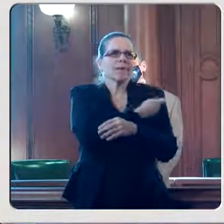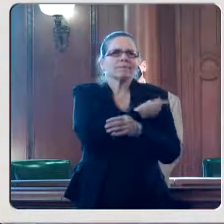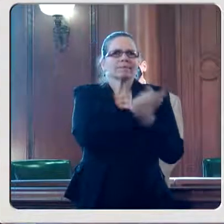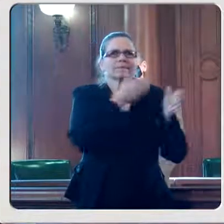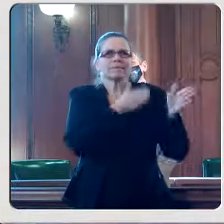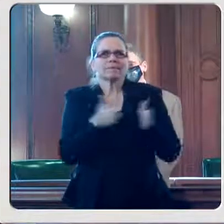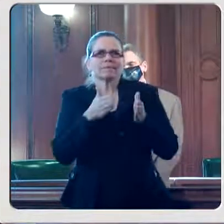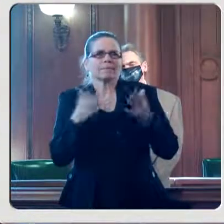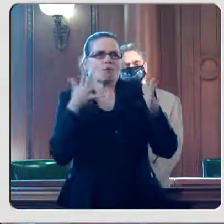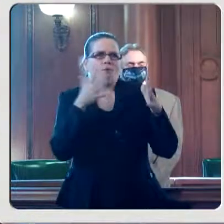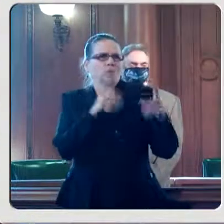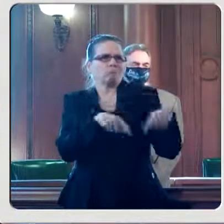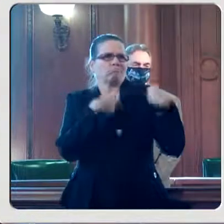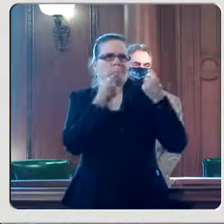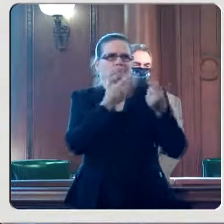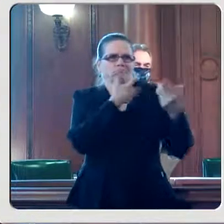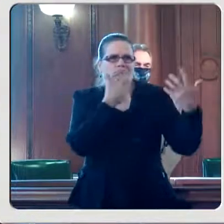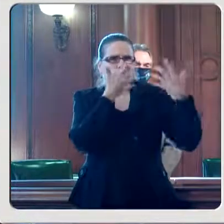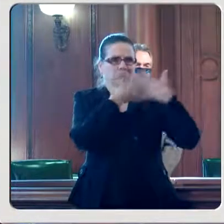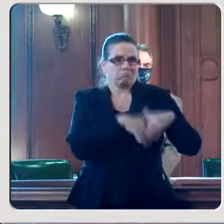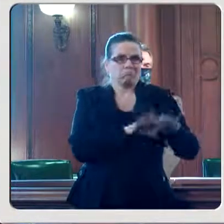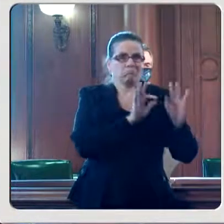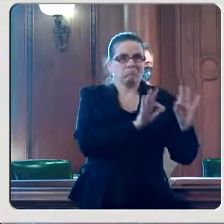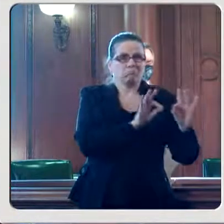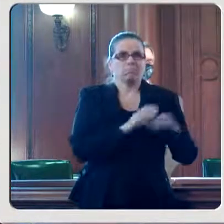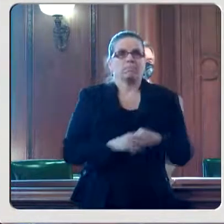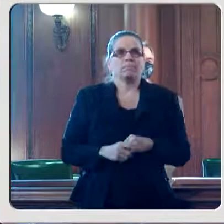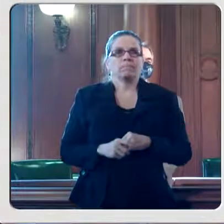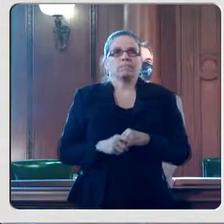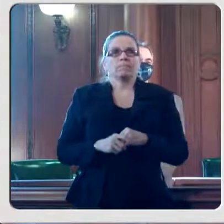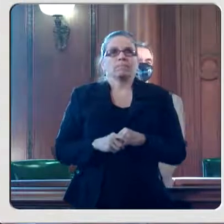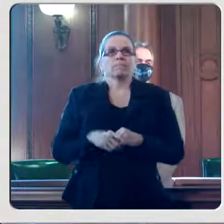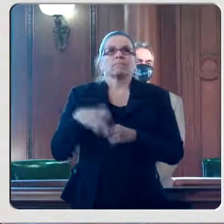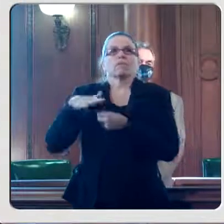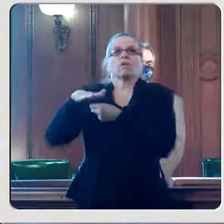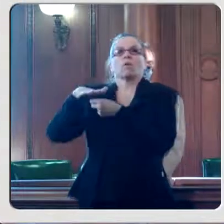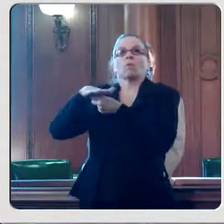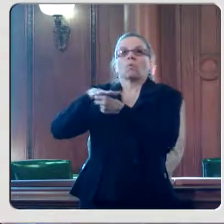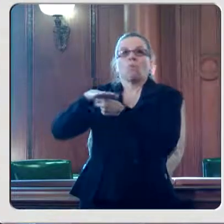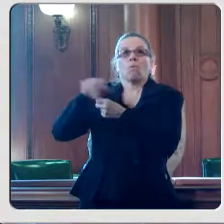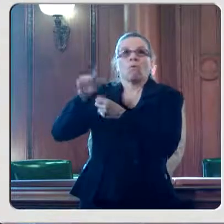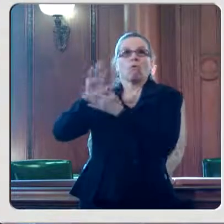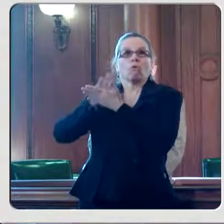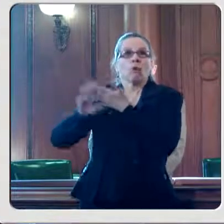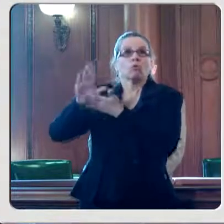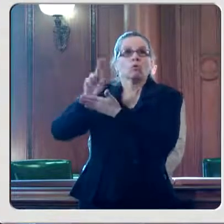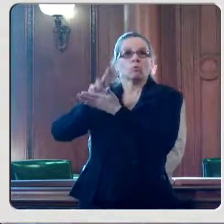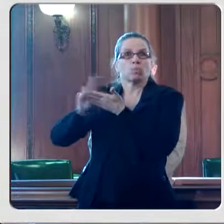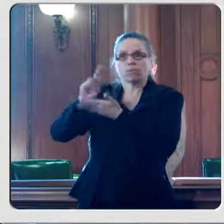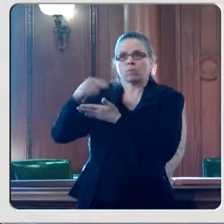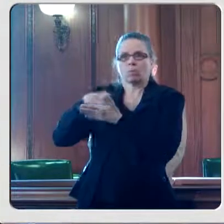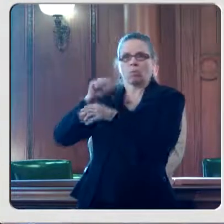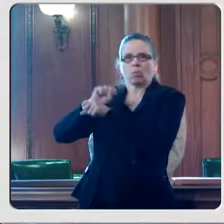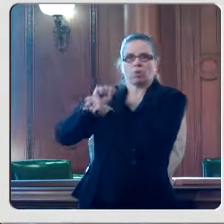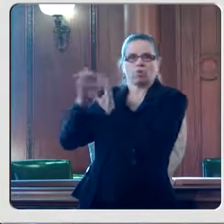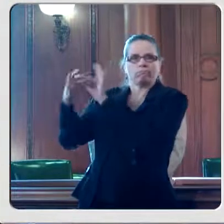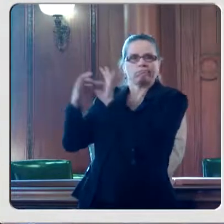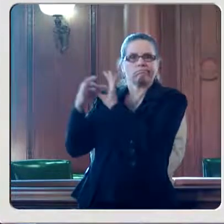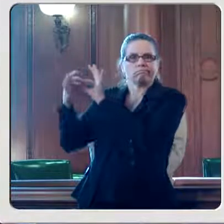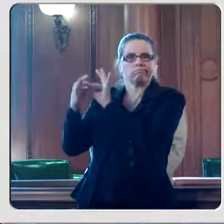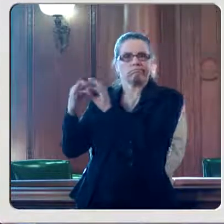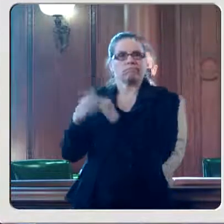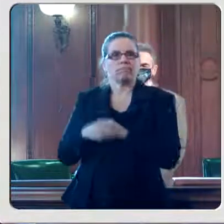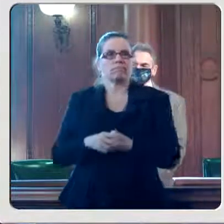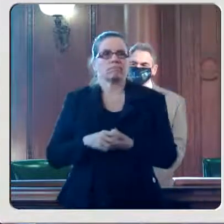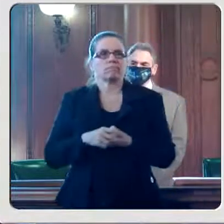vaccinations. We are also working with local colleges and thinking about potentially